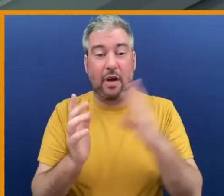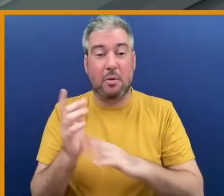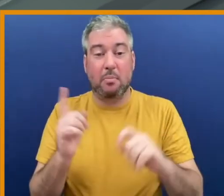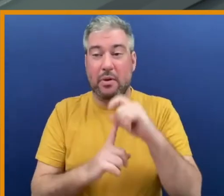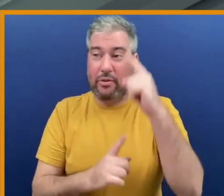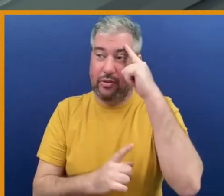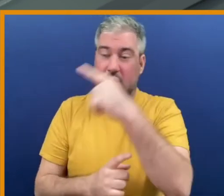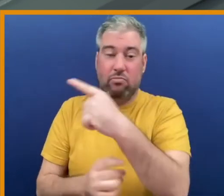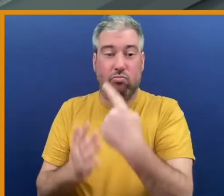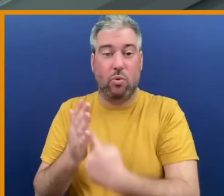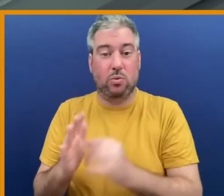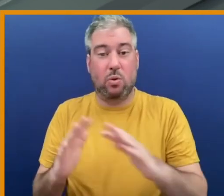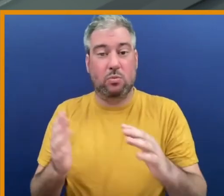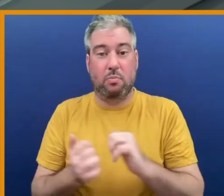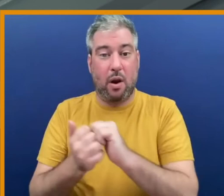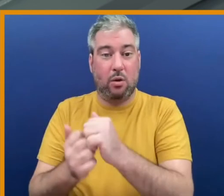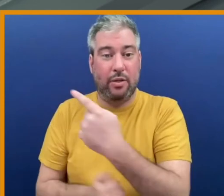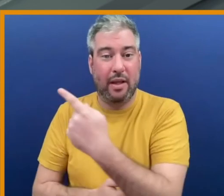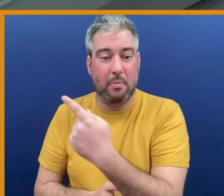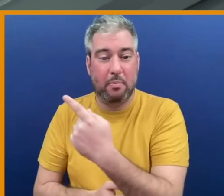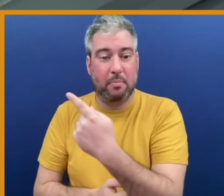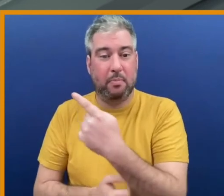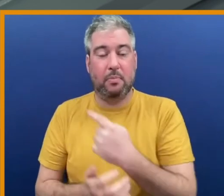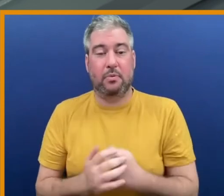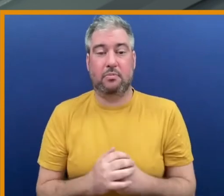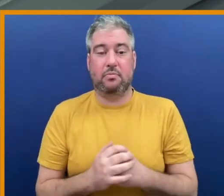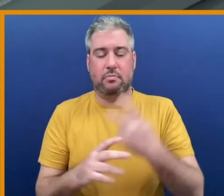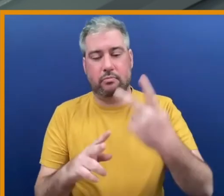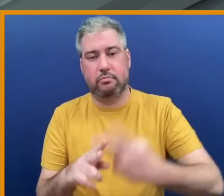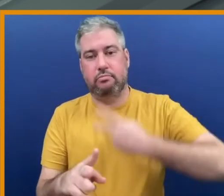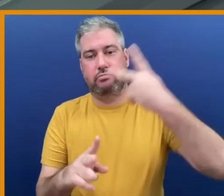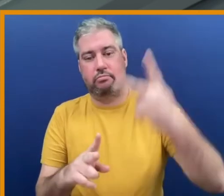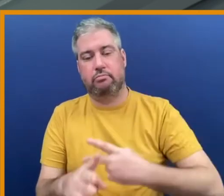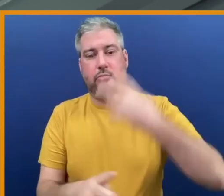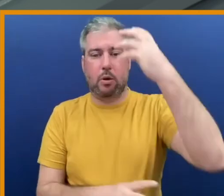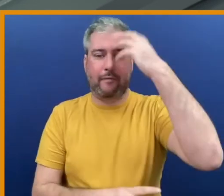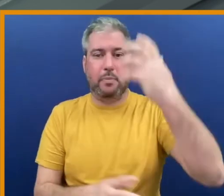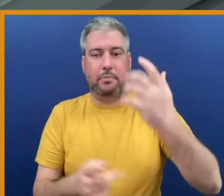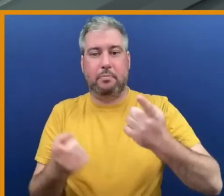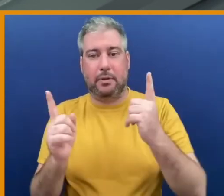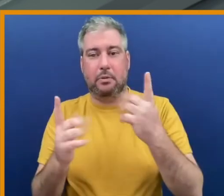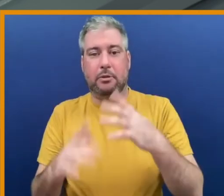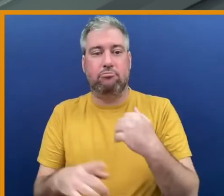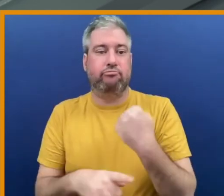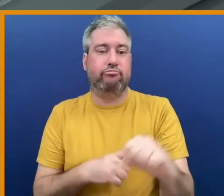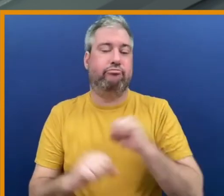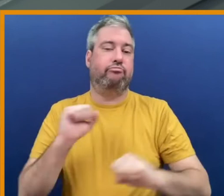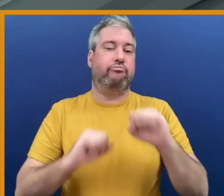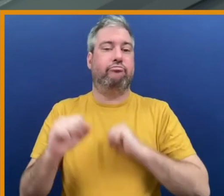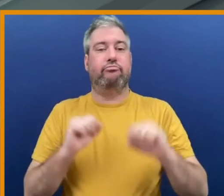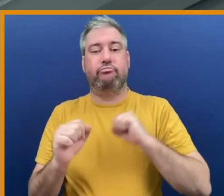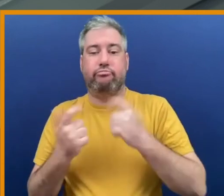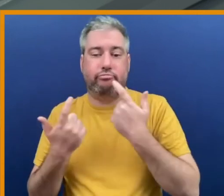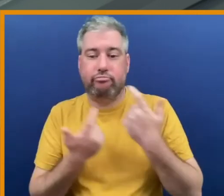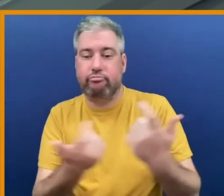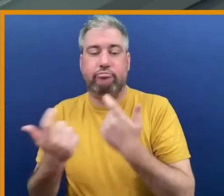to properly investigate the allegations of sleaze. They've failed to declare relevant meetings and donations. They've tried to rig the system to cover